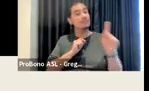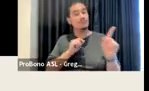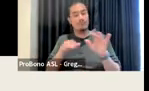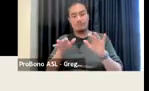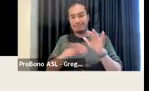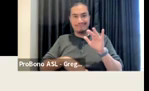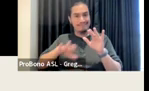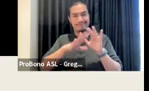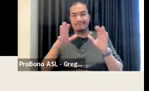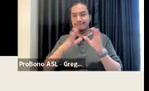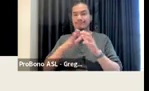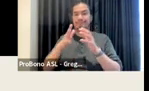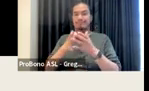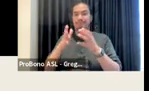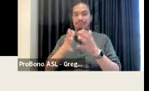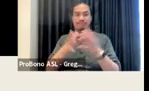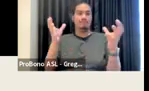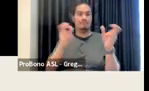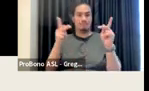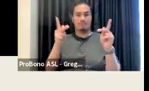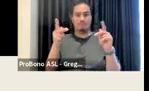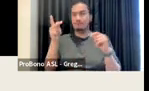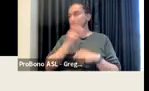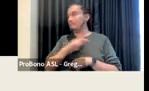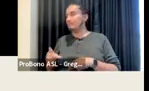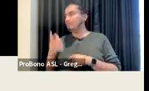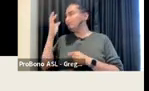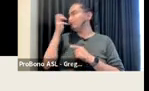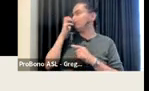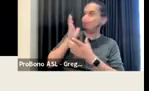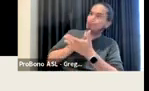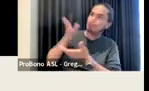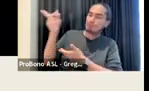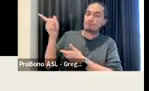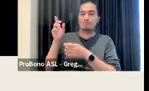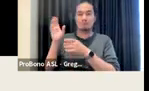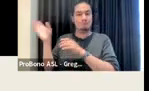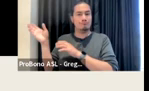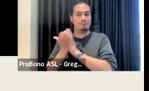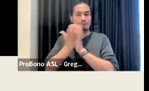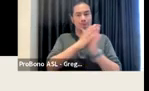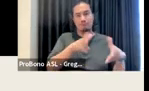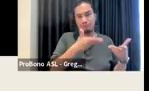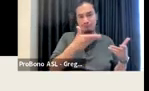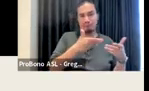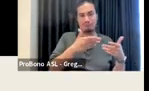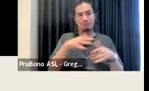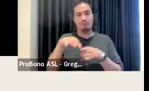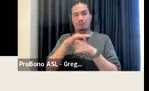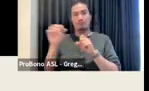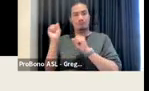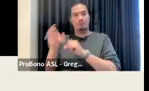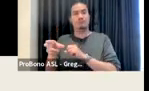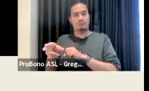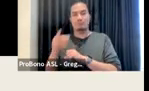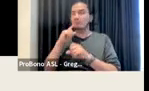bunch of folks were mad at the king and they got on some boats and they came here and then they threw some tea in the ocean and they